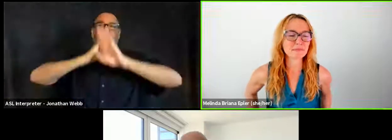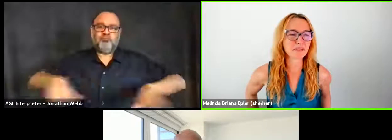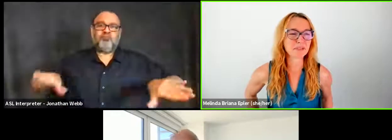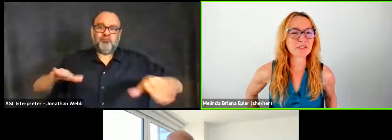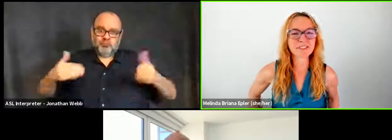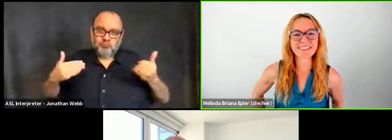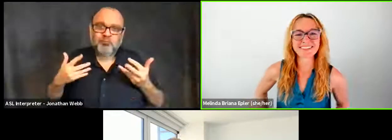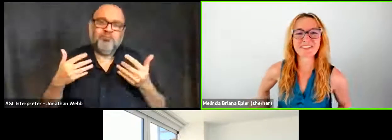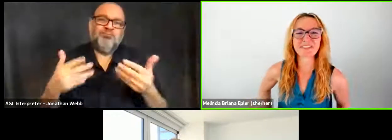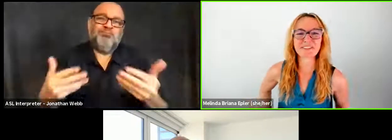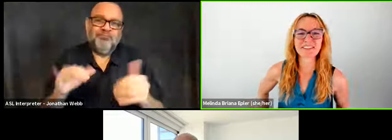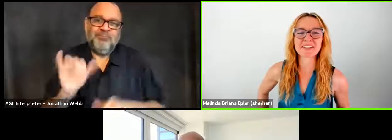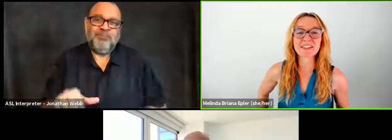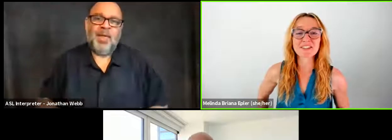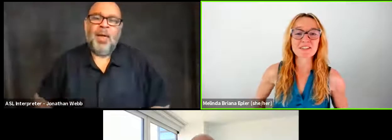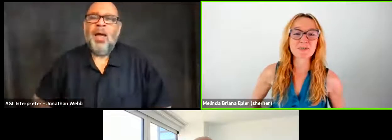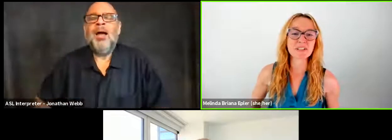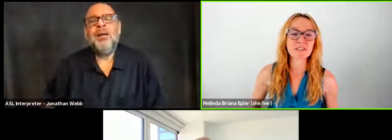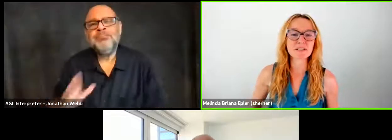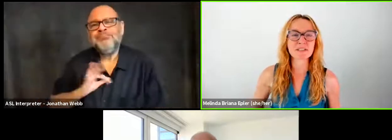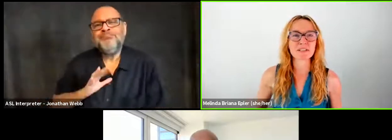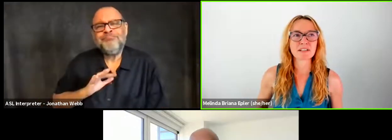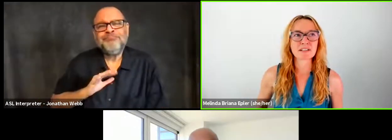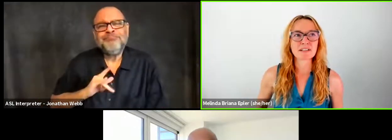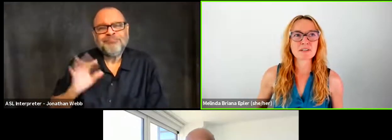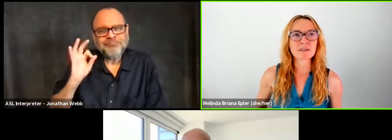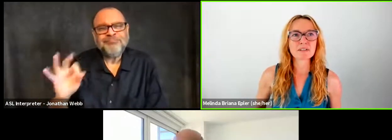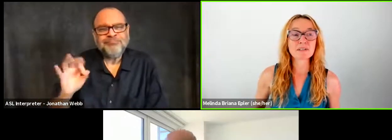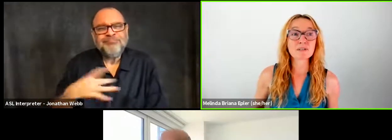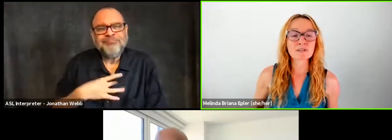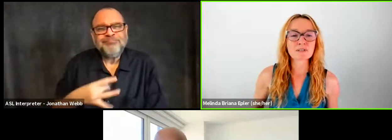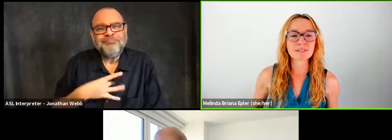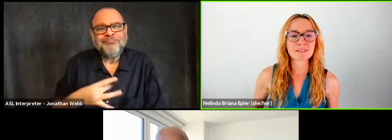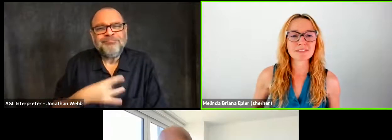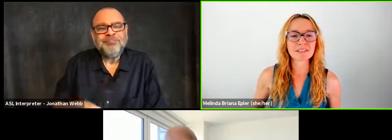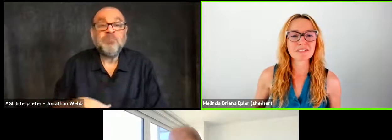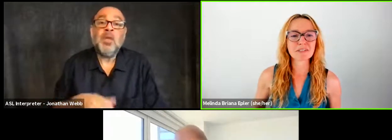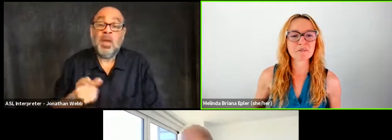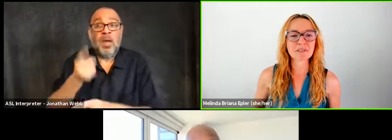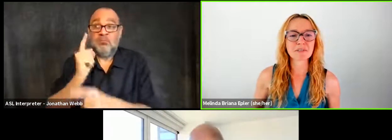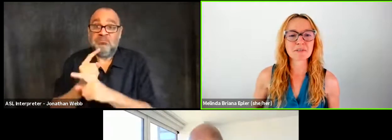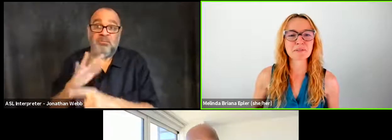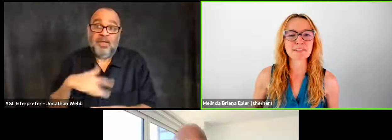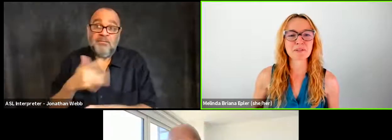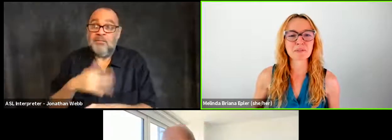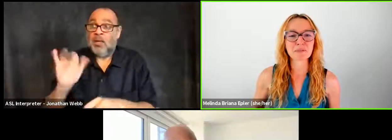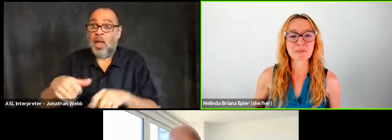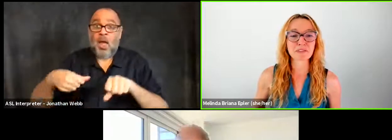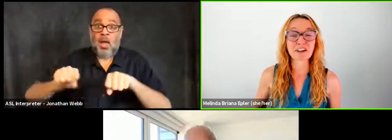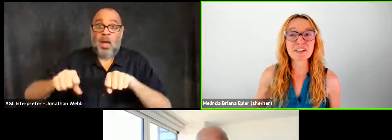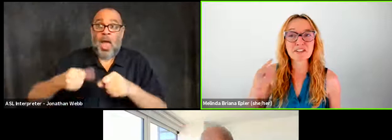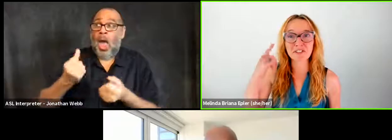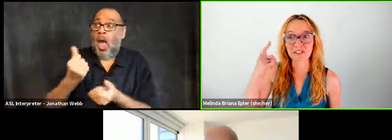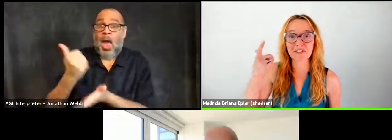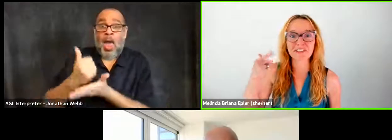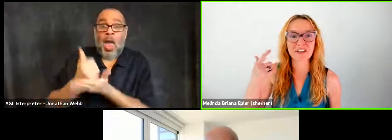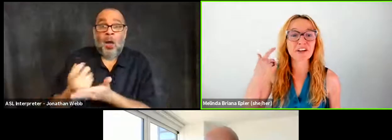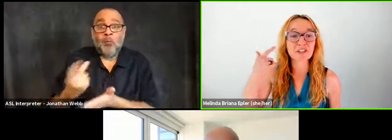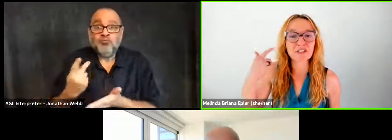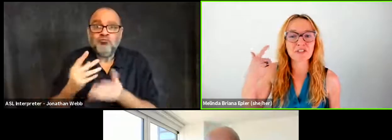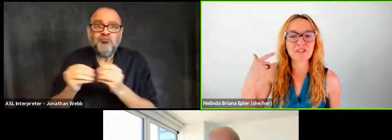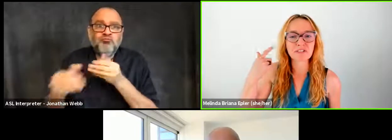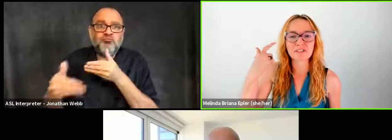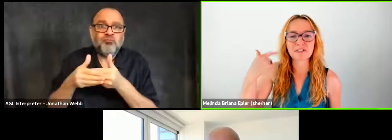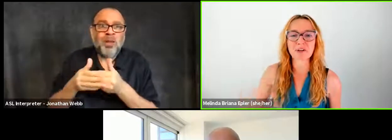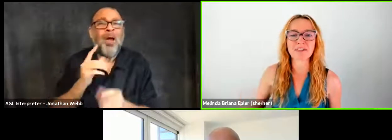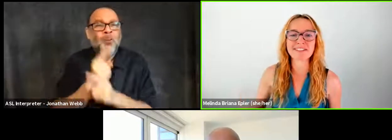Yeah, I feel that. And actually, I would say that it's brought us closer together some too, literally talking